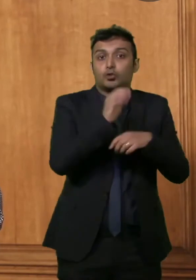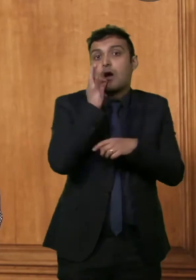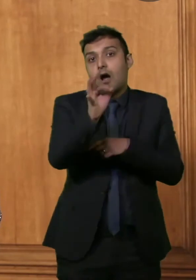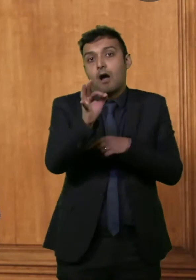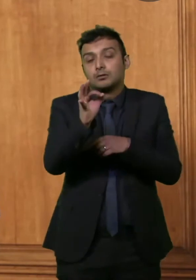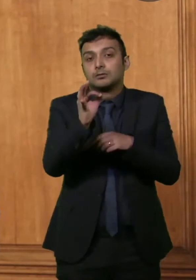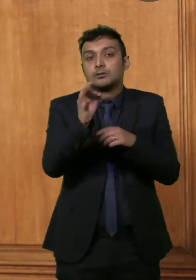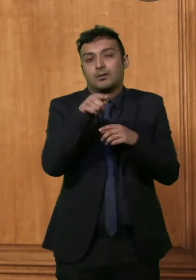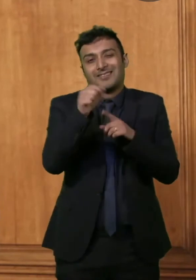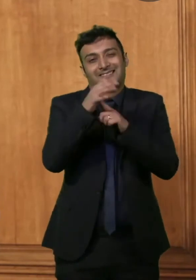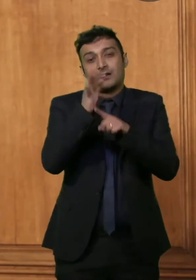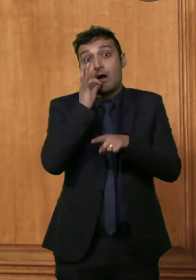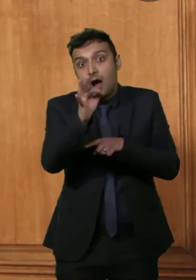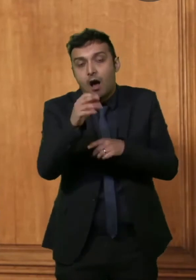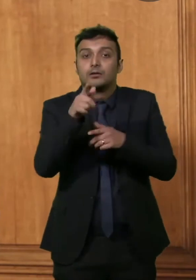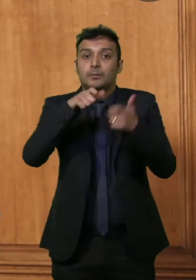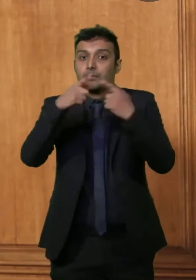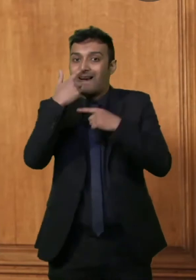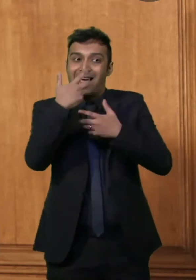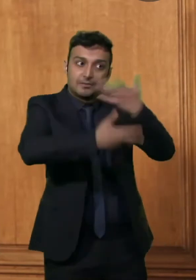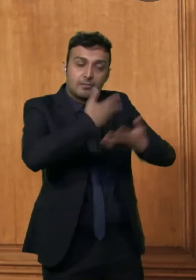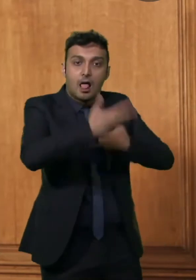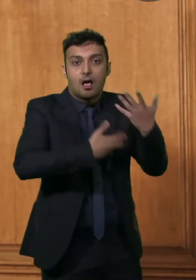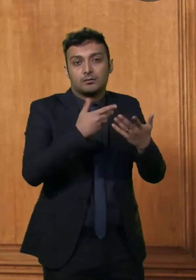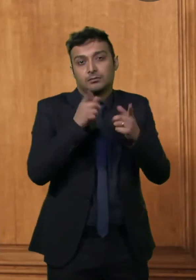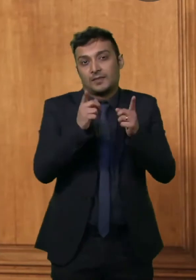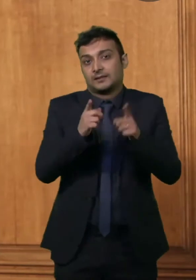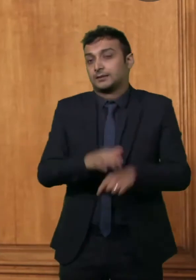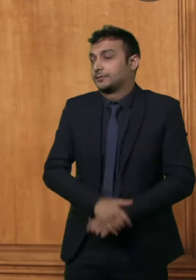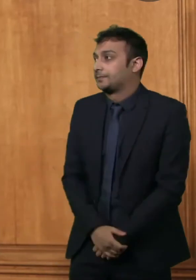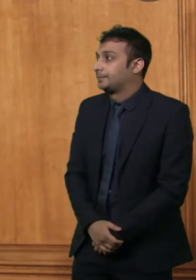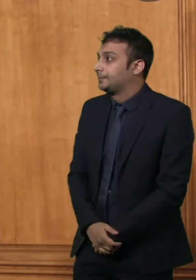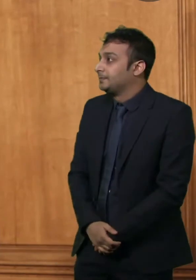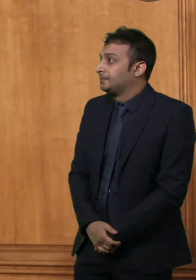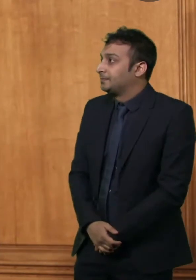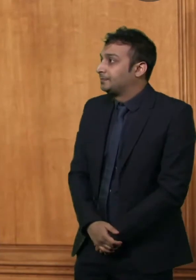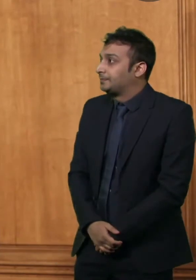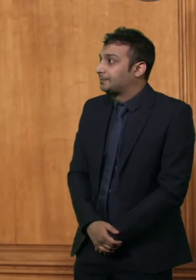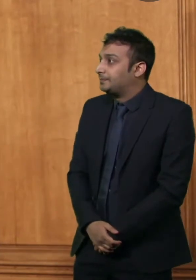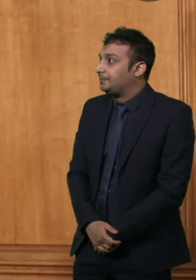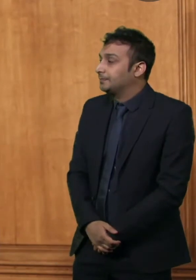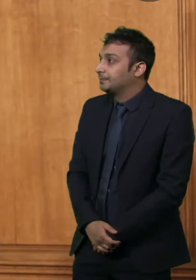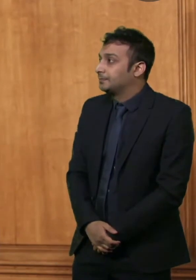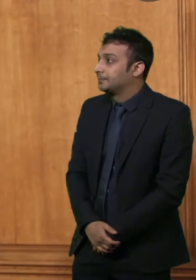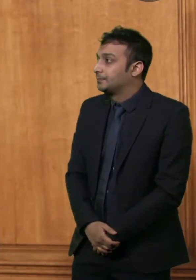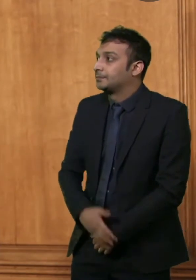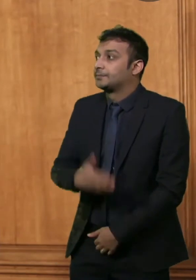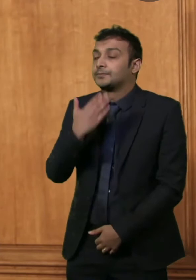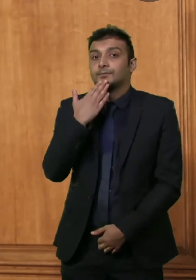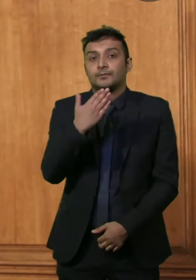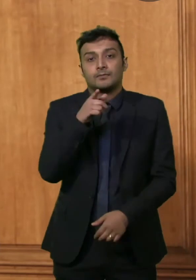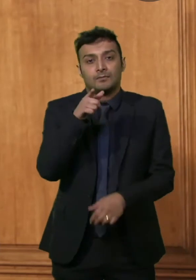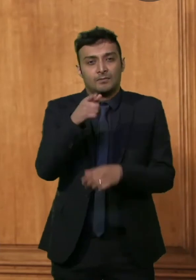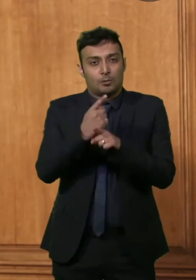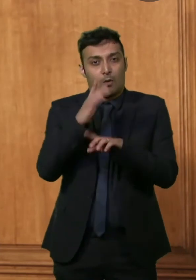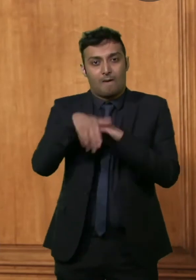about. Thanks very much, Andrew. On your question about the Northern Irish Protocol and the trade and cooperation agreement with our